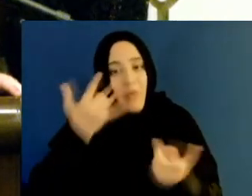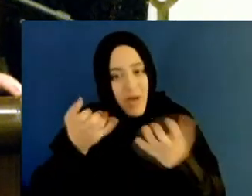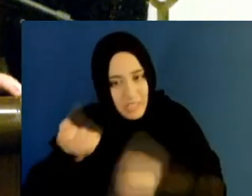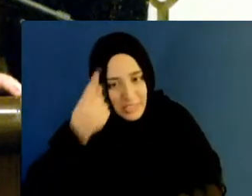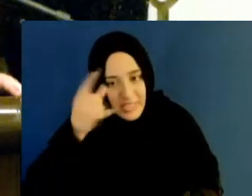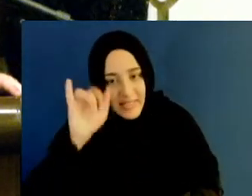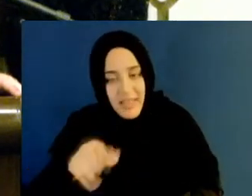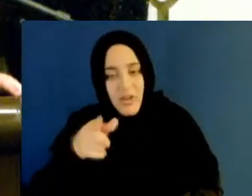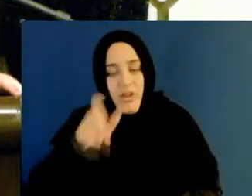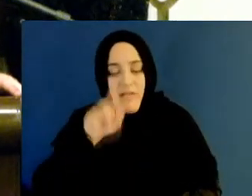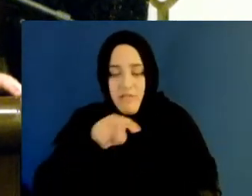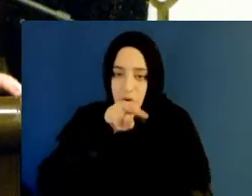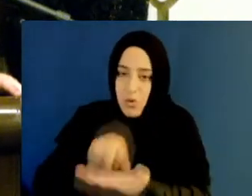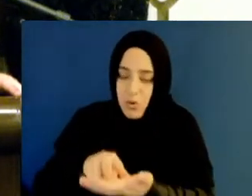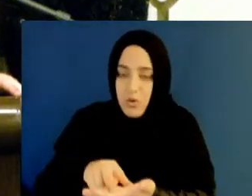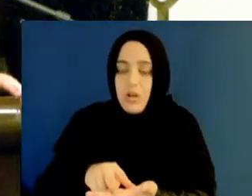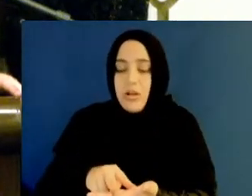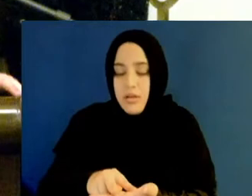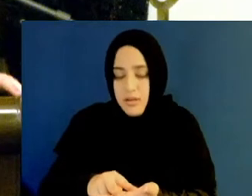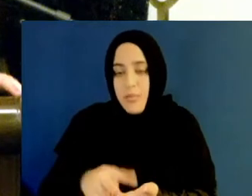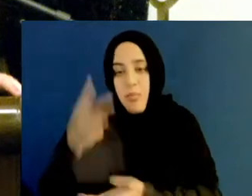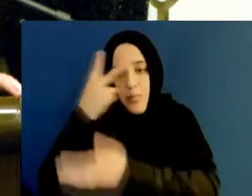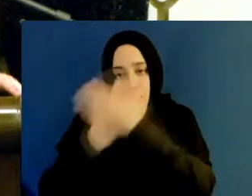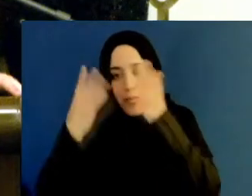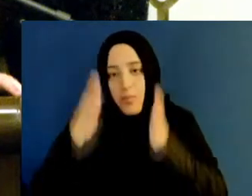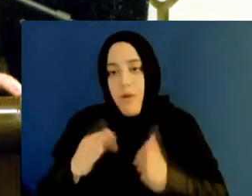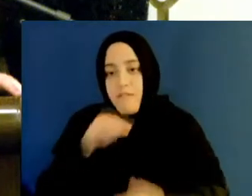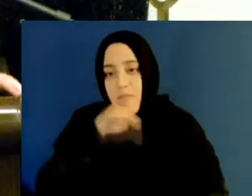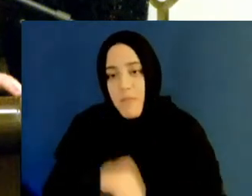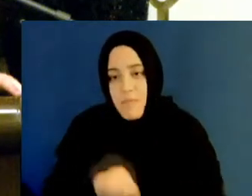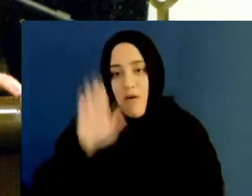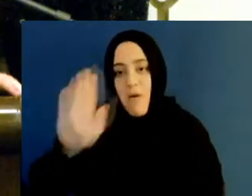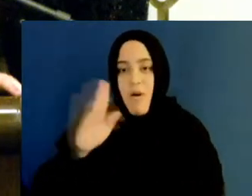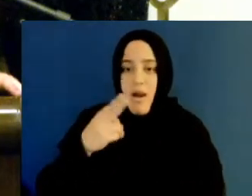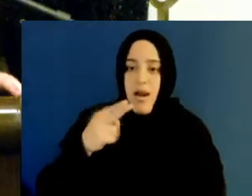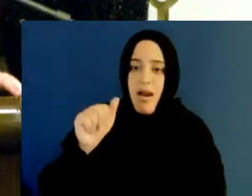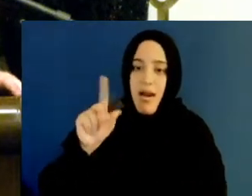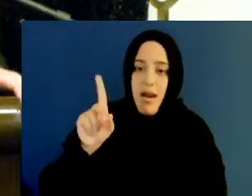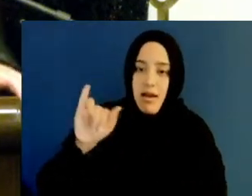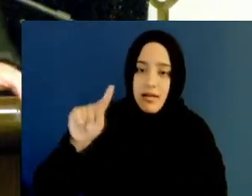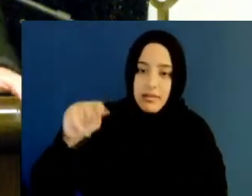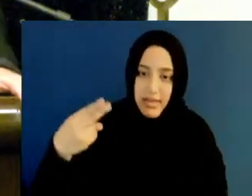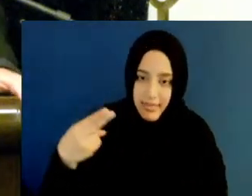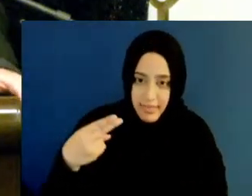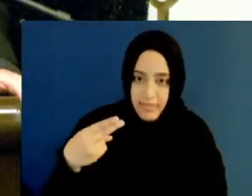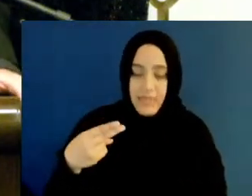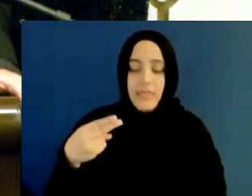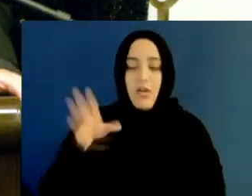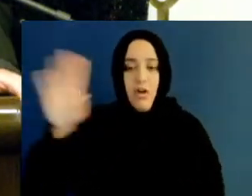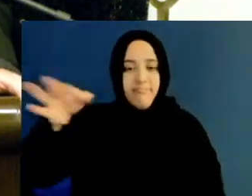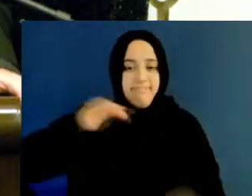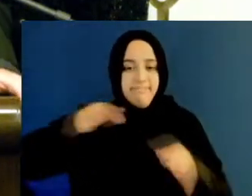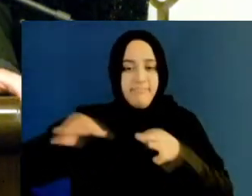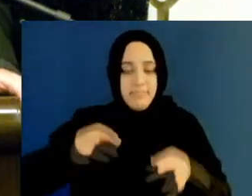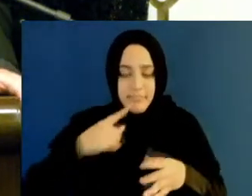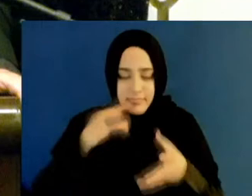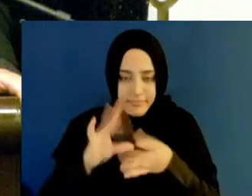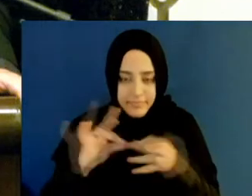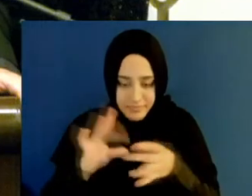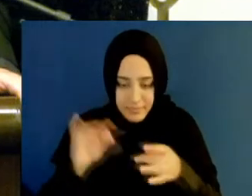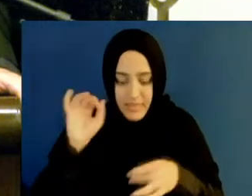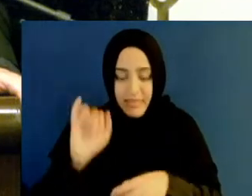wa sallam. Allahumma salli ala Muhammad wa ala Muhammad wa ajil farajah. Where Khatab